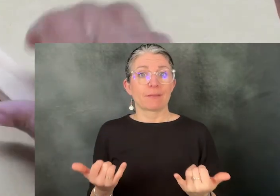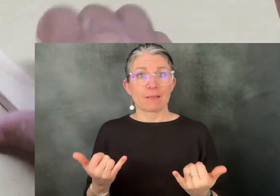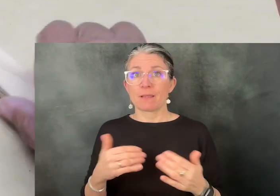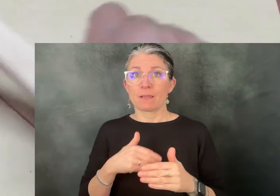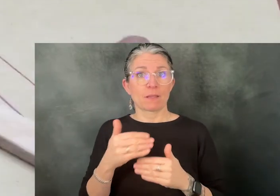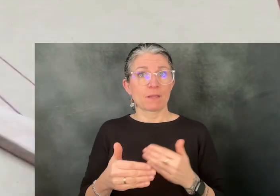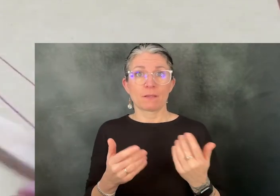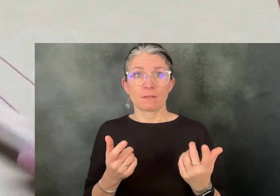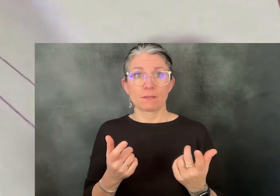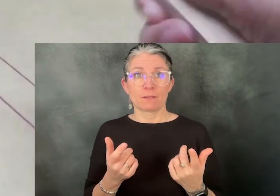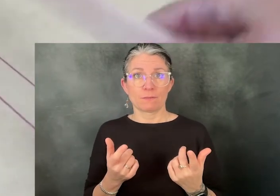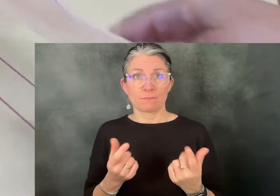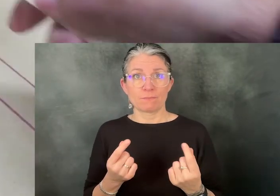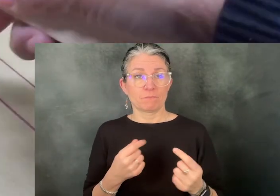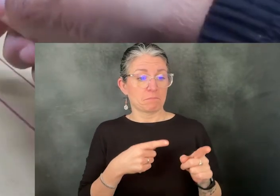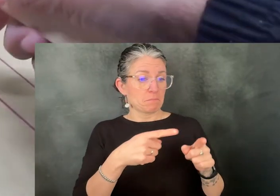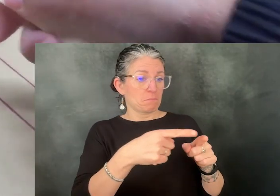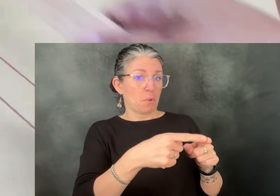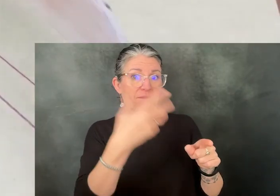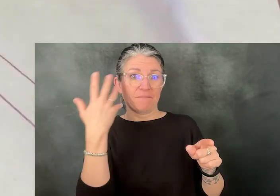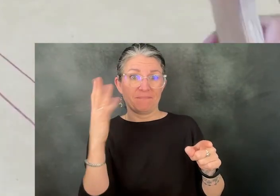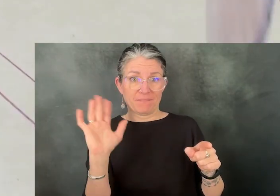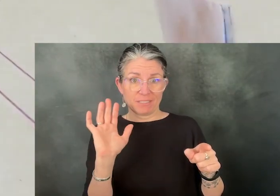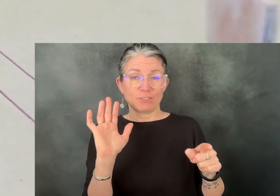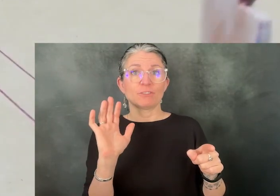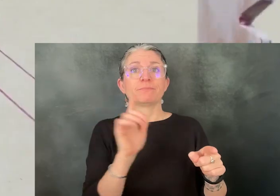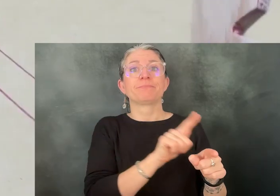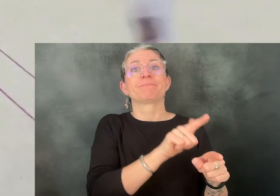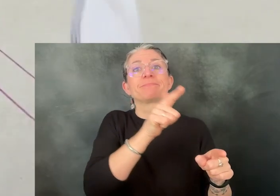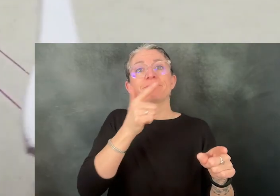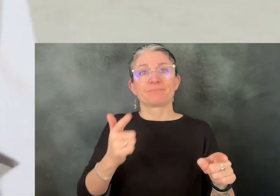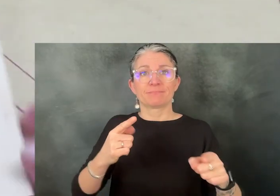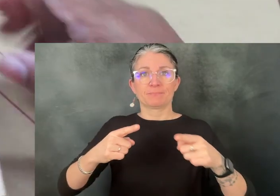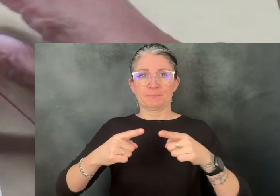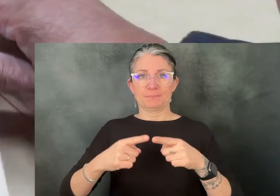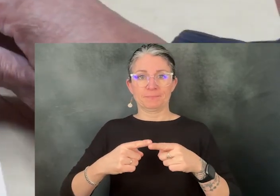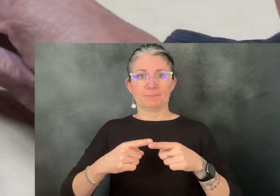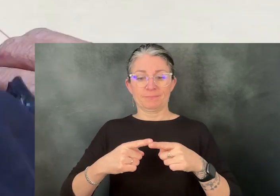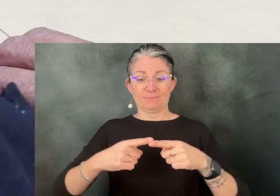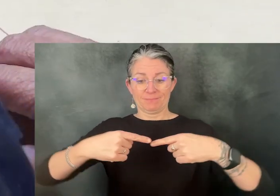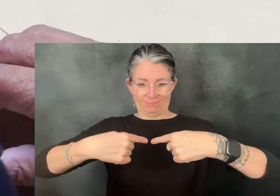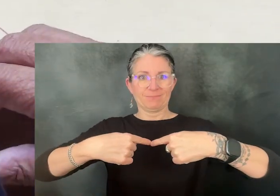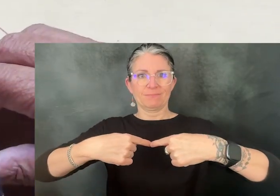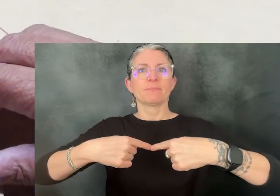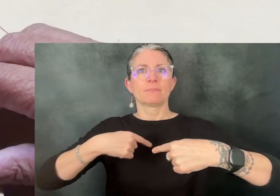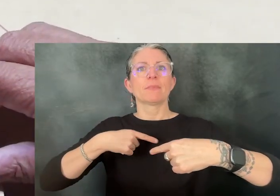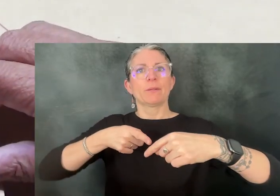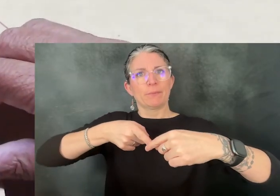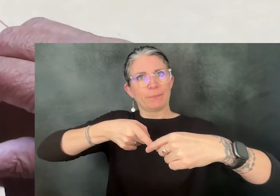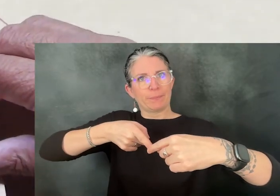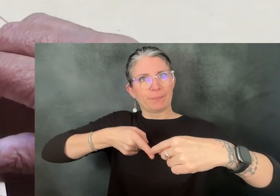Okay, so I've got my first point. Now I just continue on.